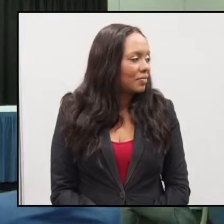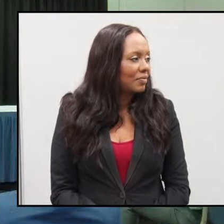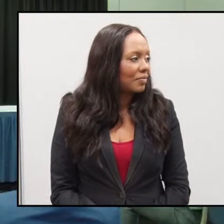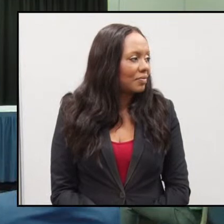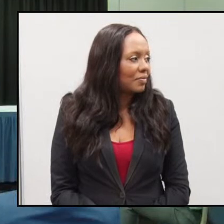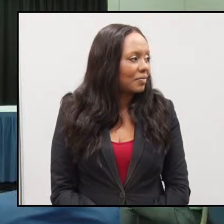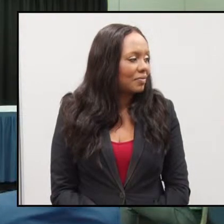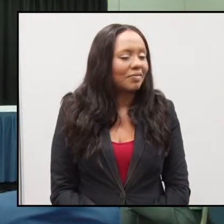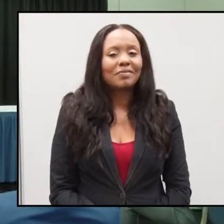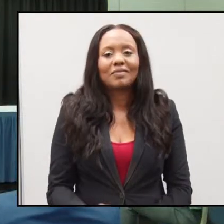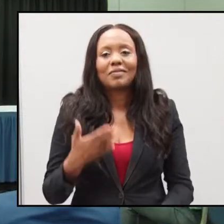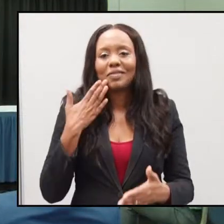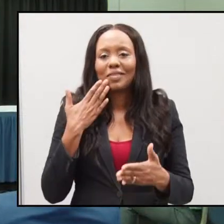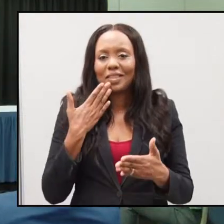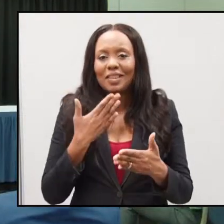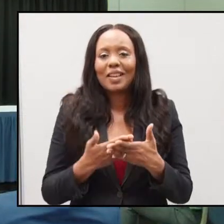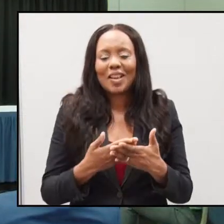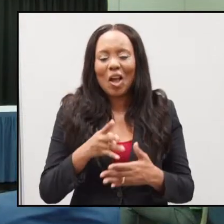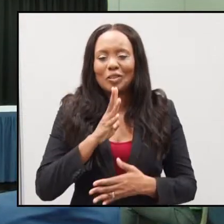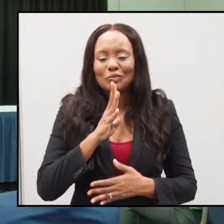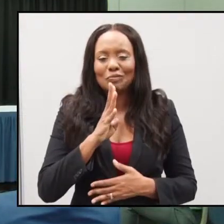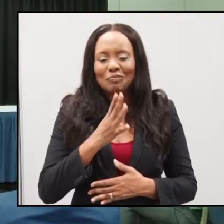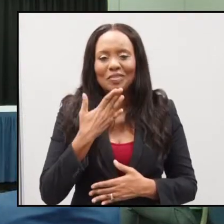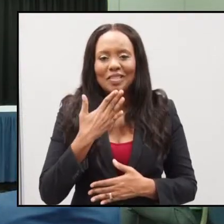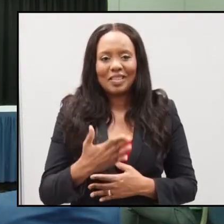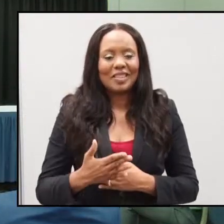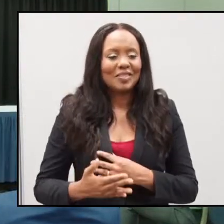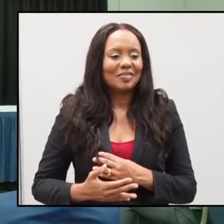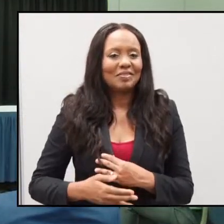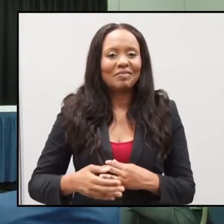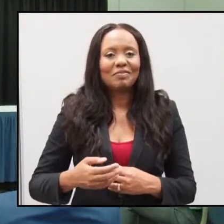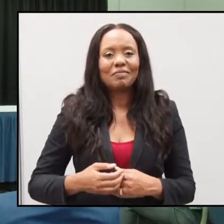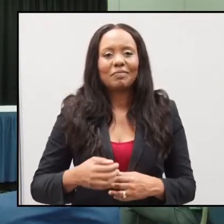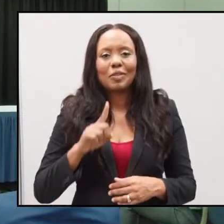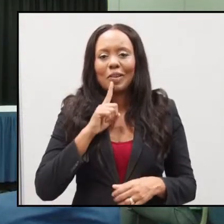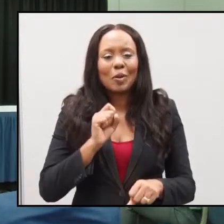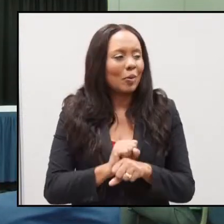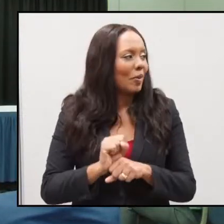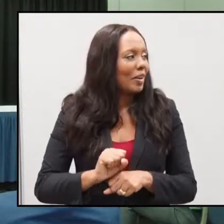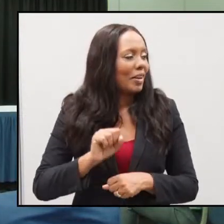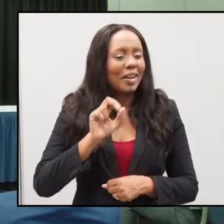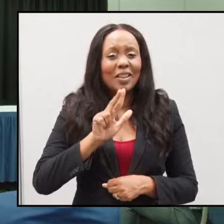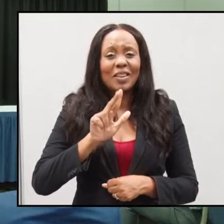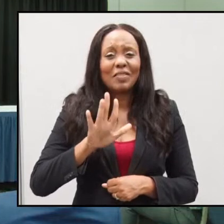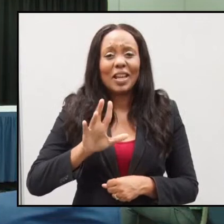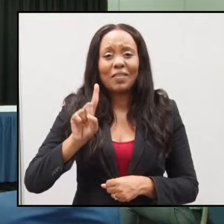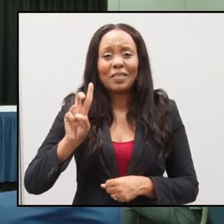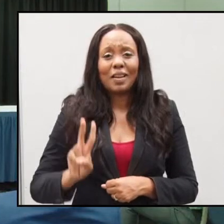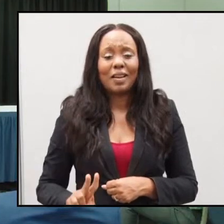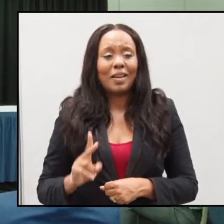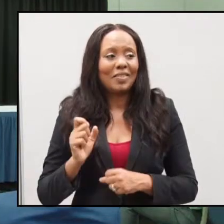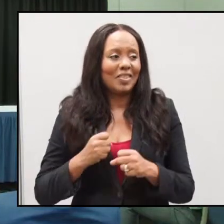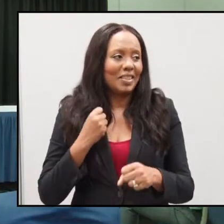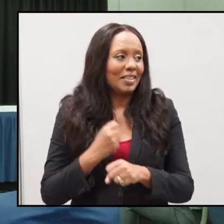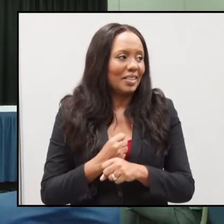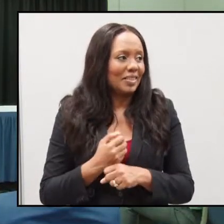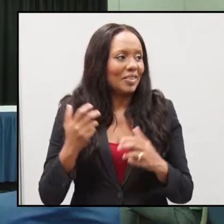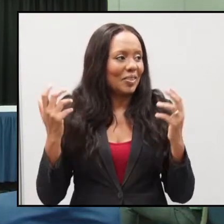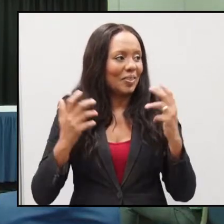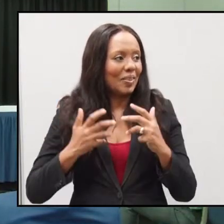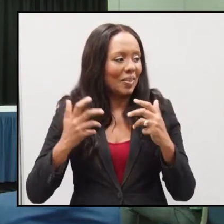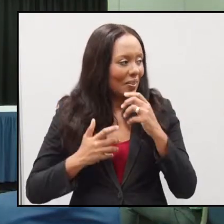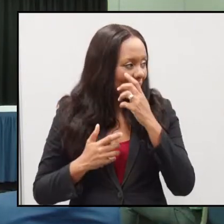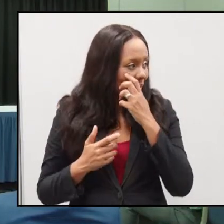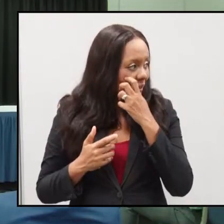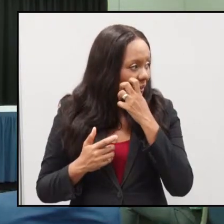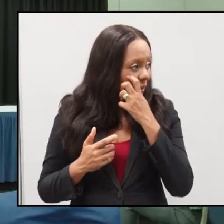Well said, Ingrid. And thank you for the hard work. 35.5 years. Wow. I